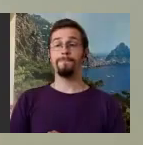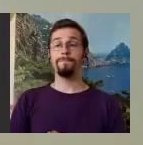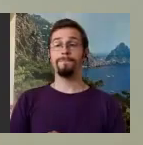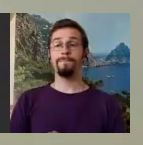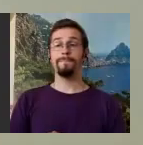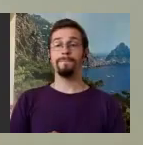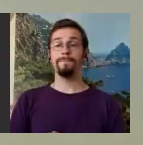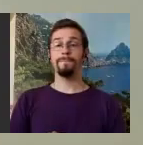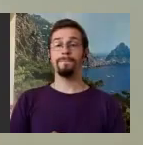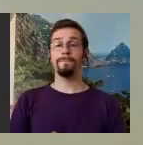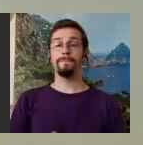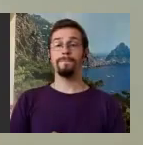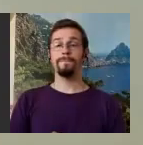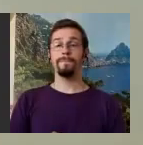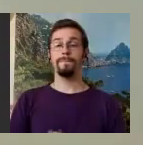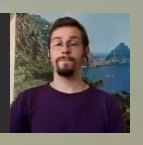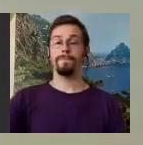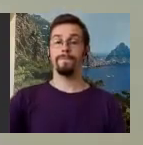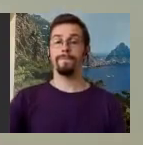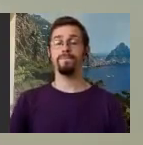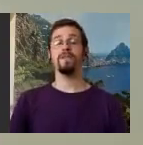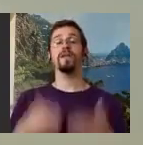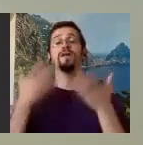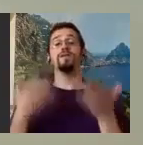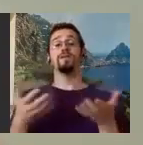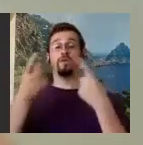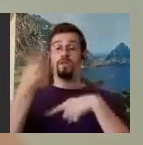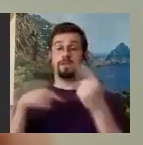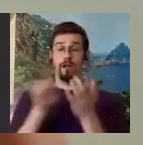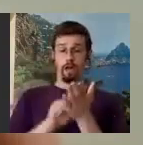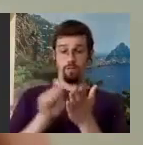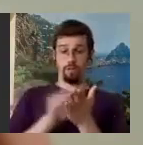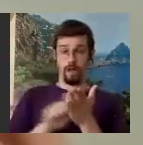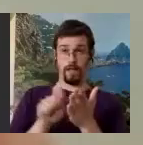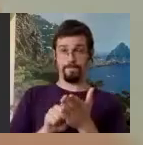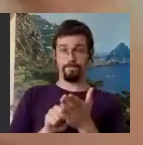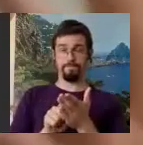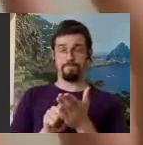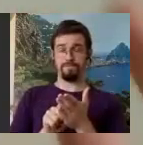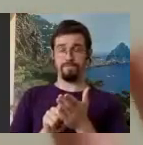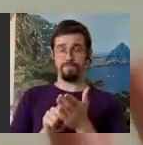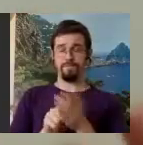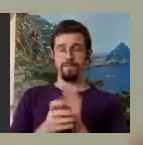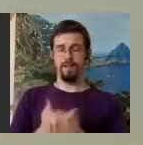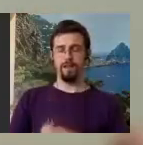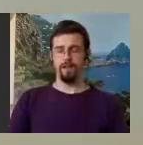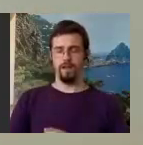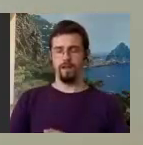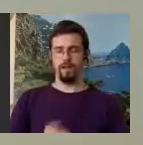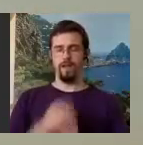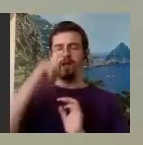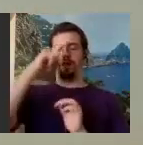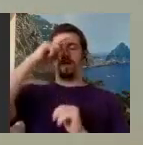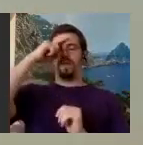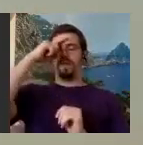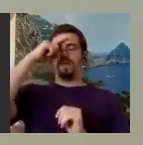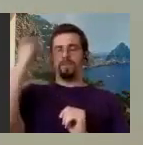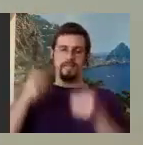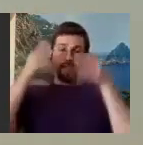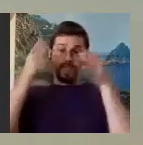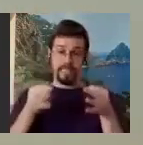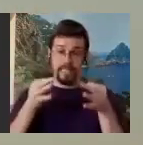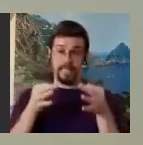I believe, yeah, you want to tell us? You've got a big gold award. I believe you got to tell us what it is, because I don't know. Okay? Go